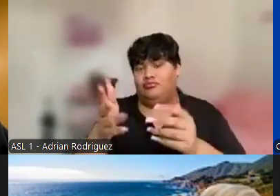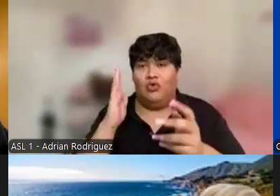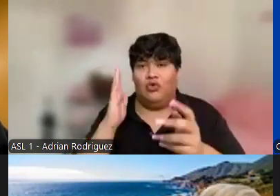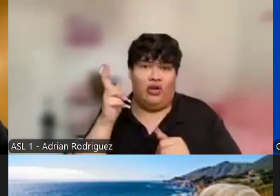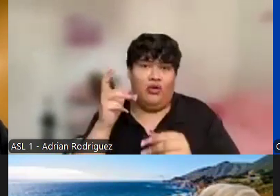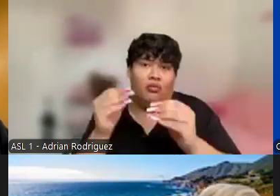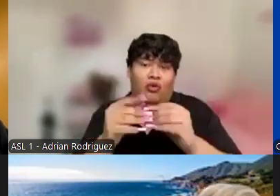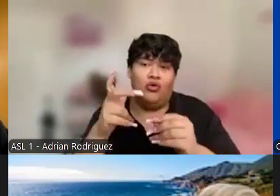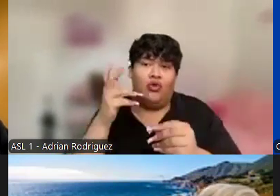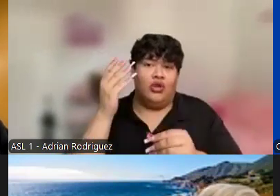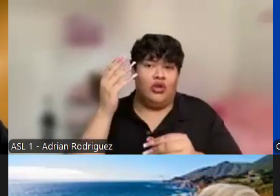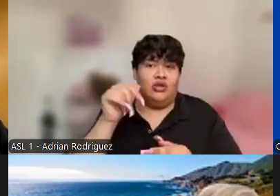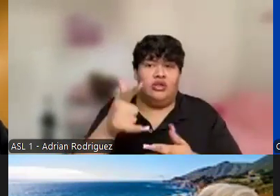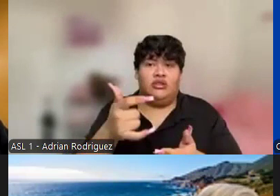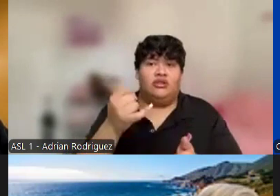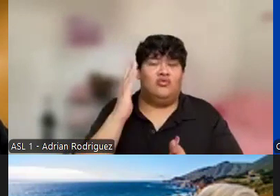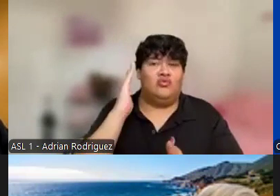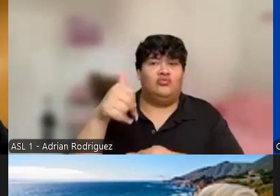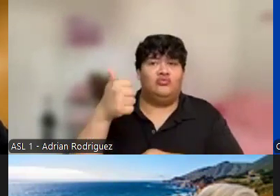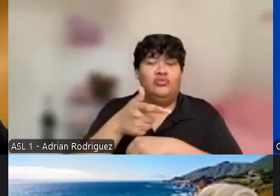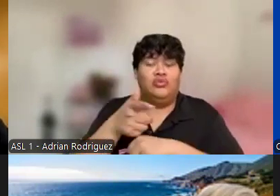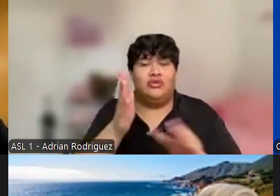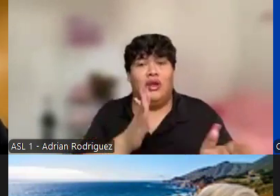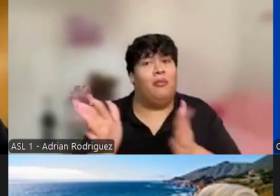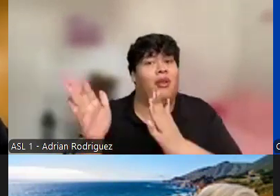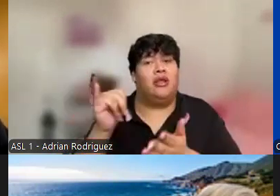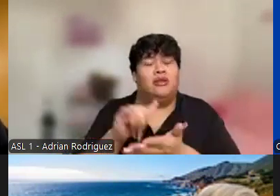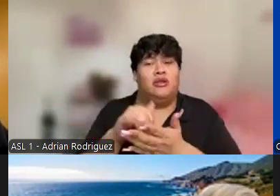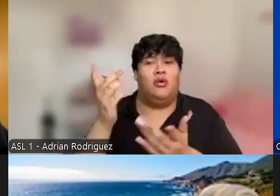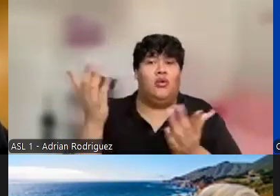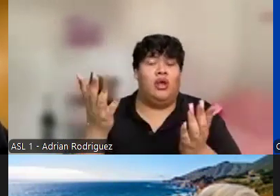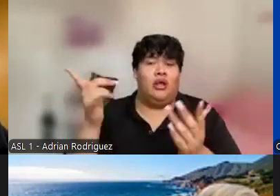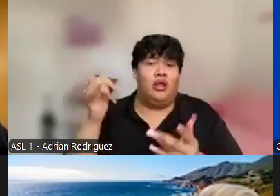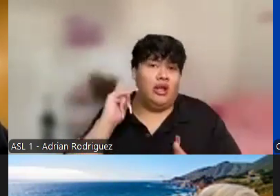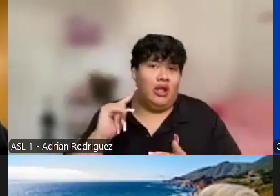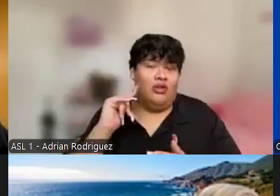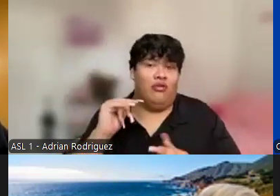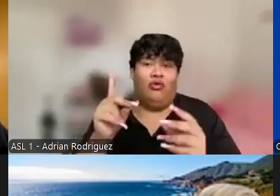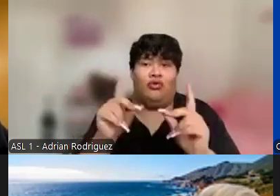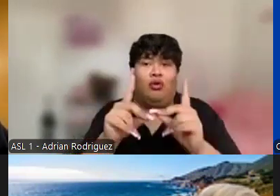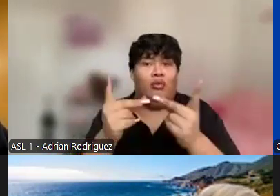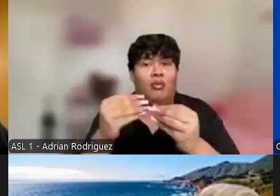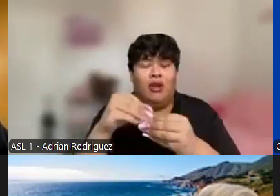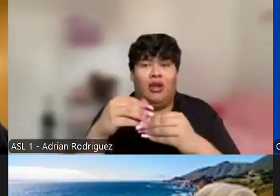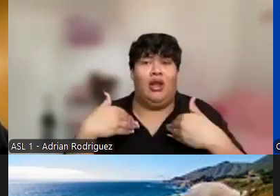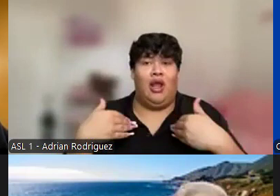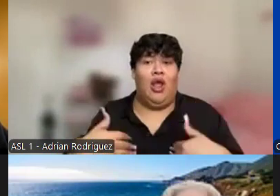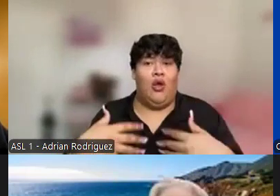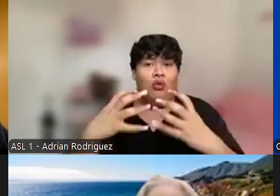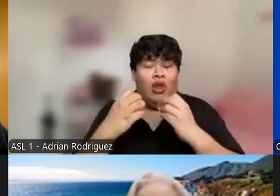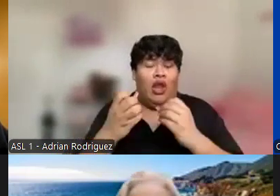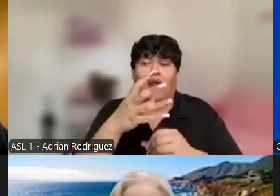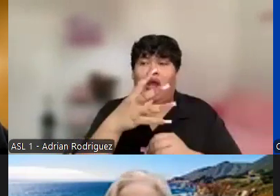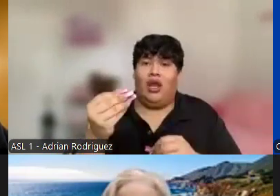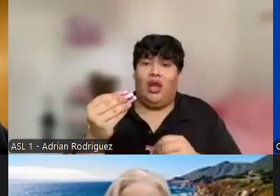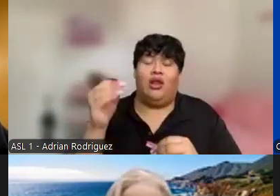that note, but this is essentially the plans that are regulated by the California Department of Managed Healthcare and the California Department